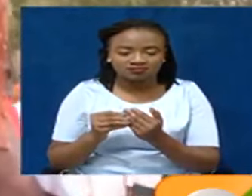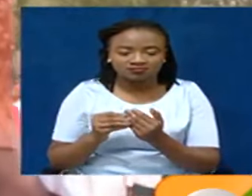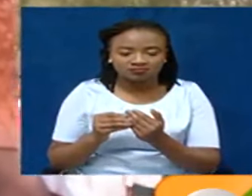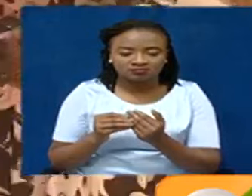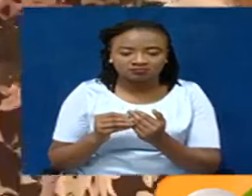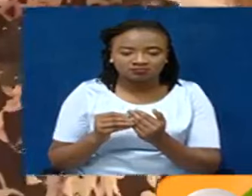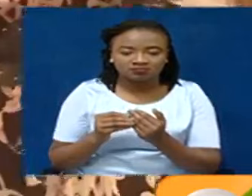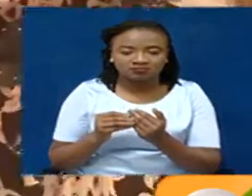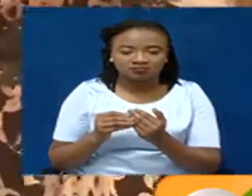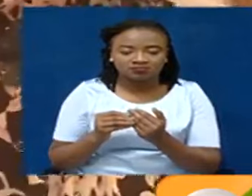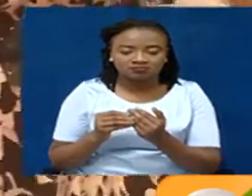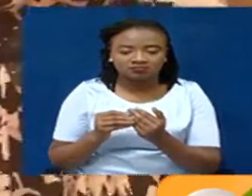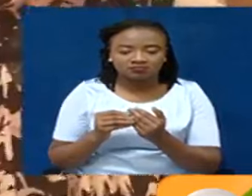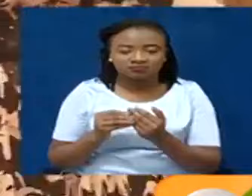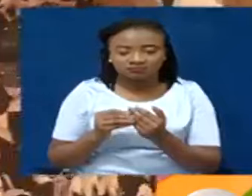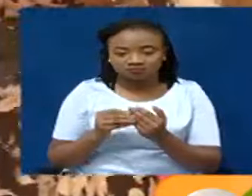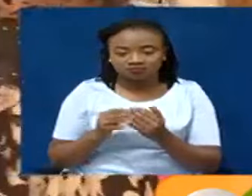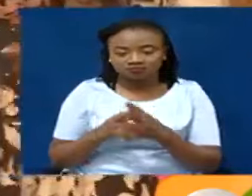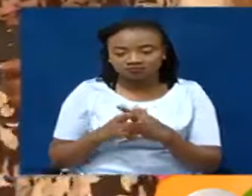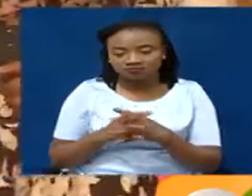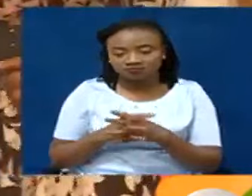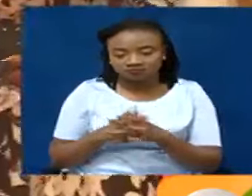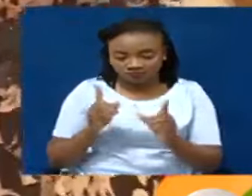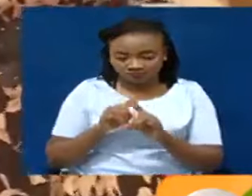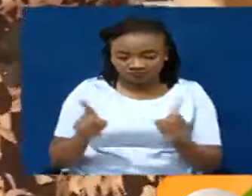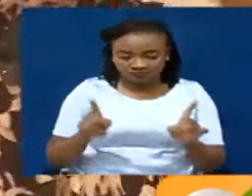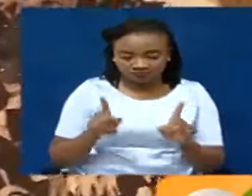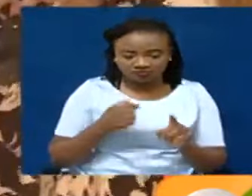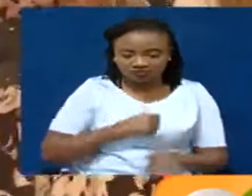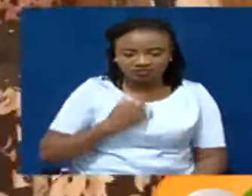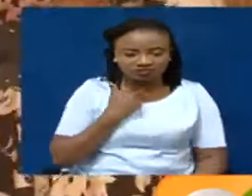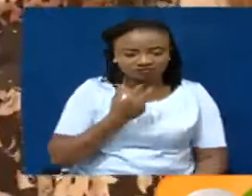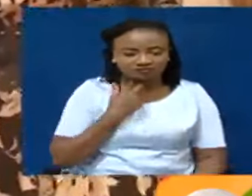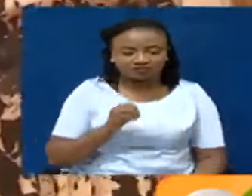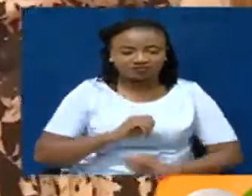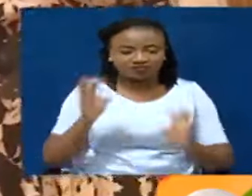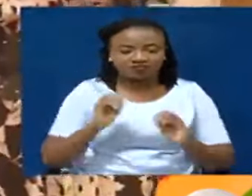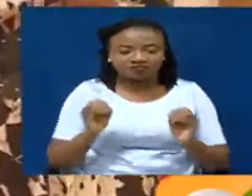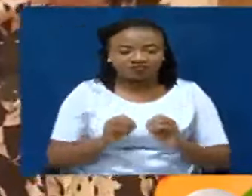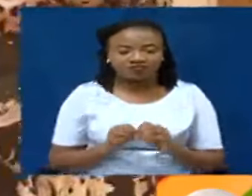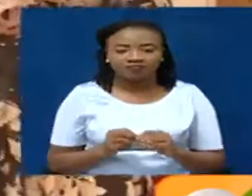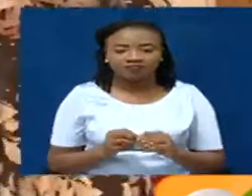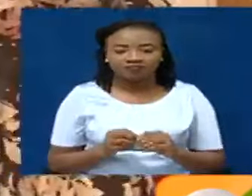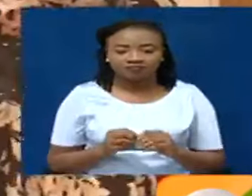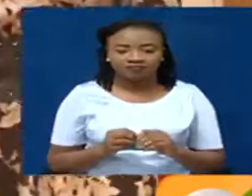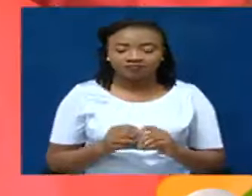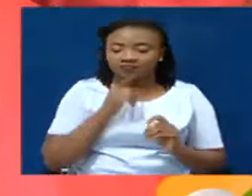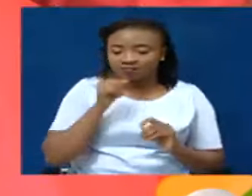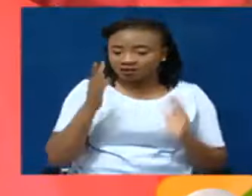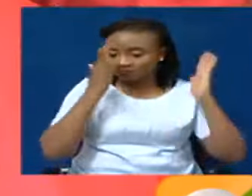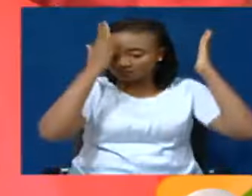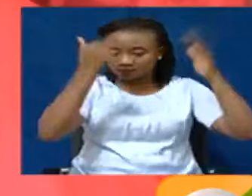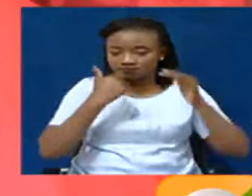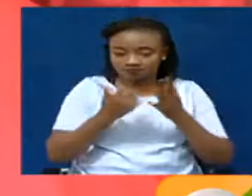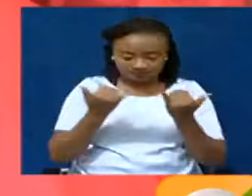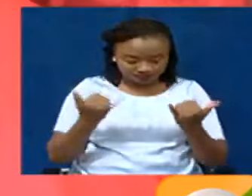Waangalie kesi kwa makini. While referencing the parading of the Gachagua family wealth in public, Sapit believes time is ripe for